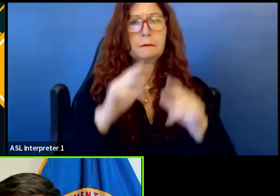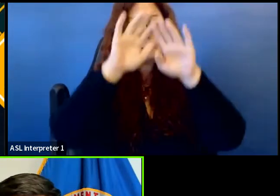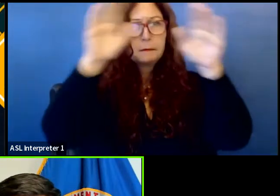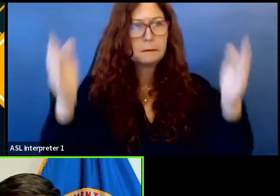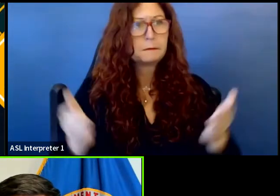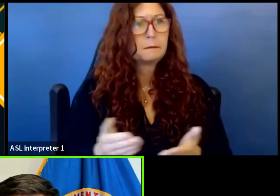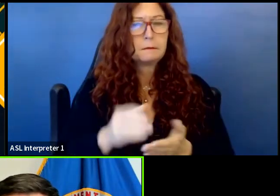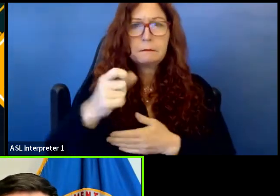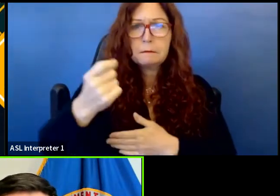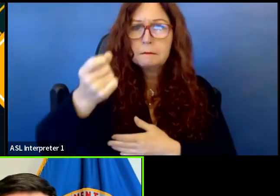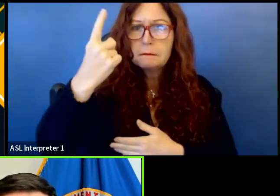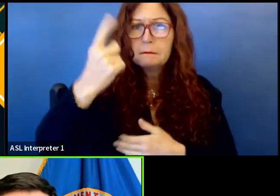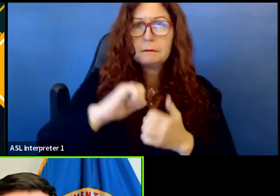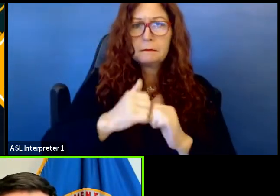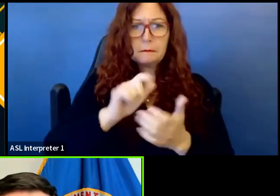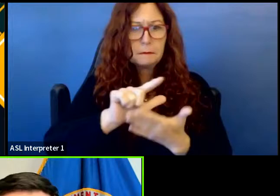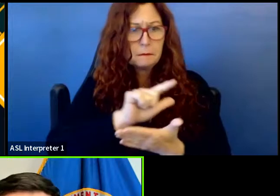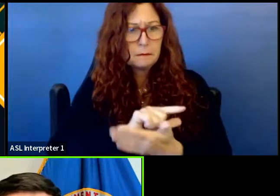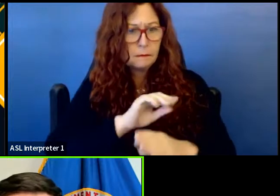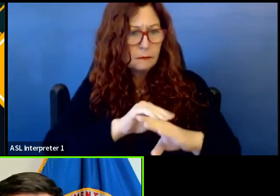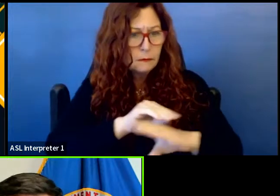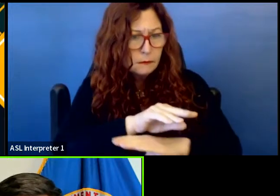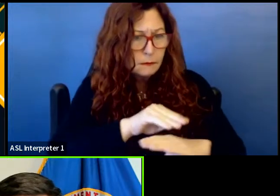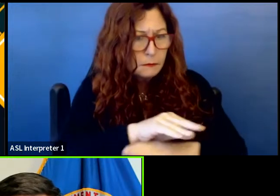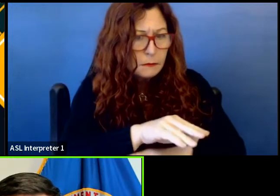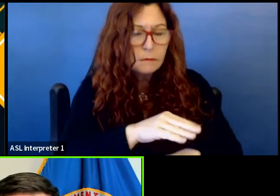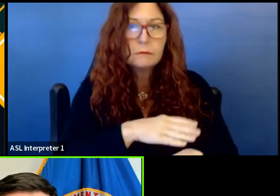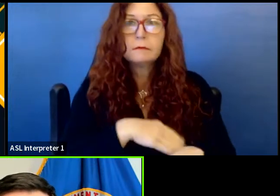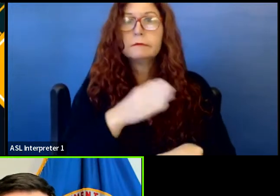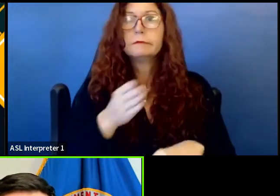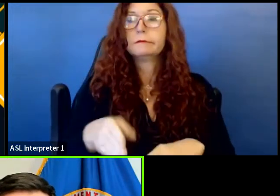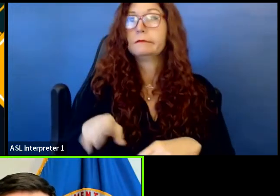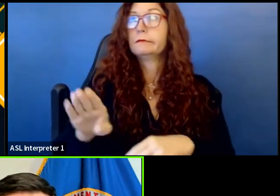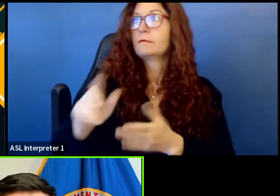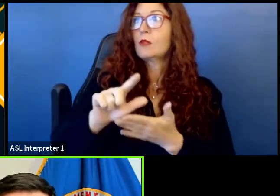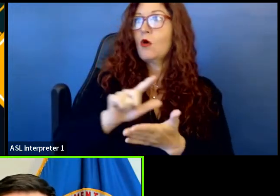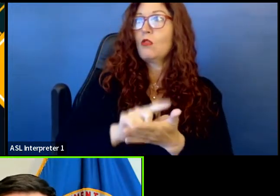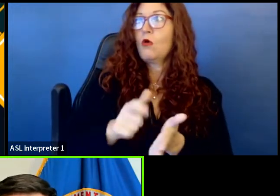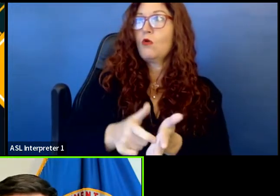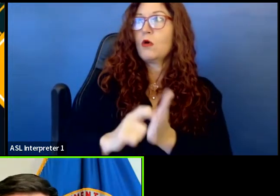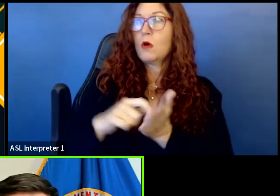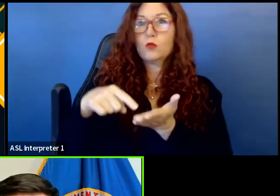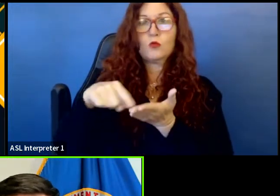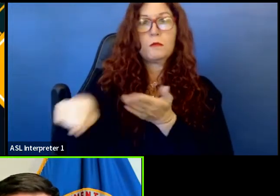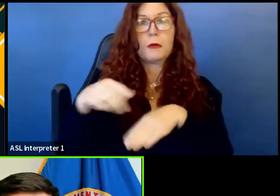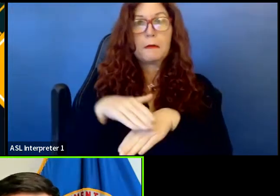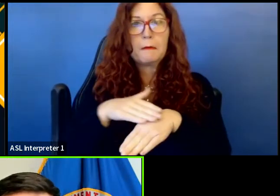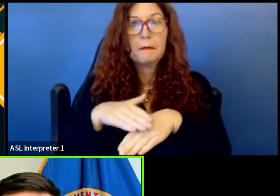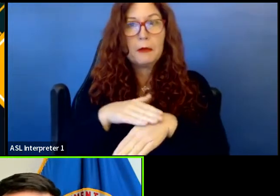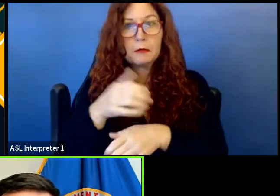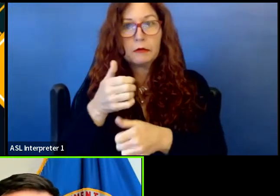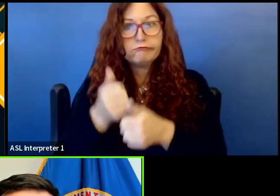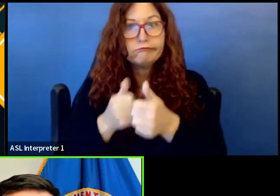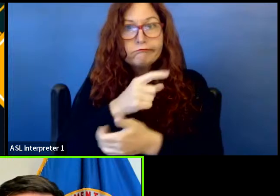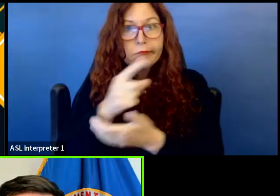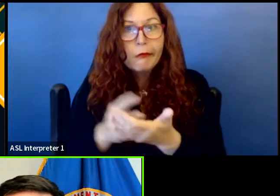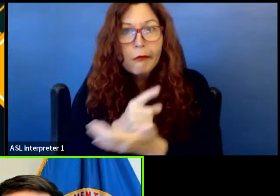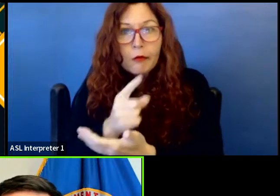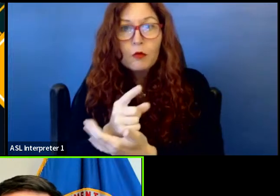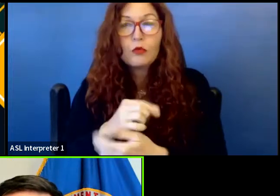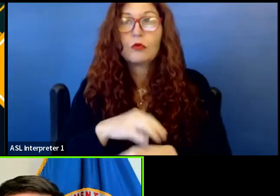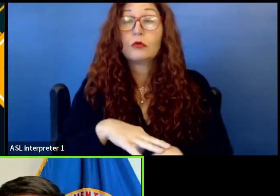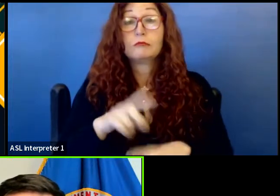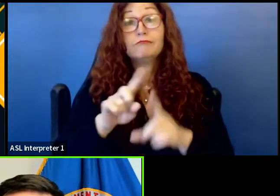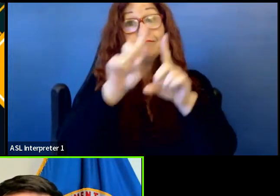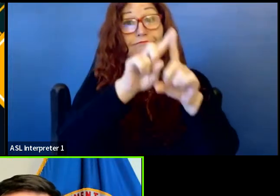as davis bacon and executive orders related to minimum wage paid sick leave and project labor agreements aside